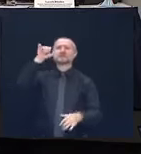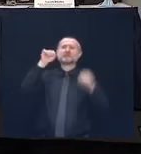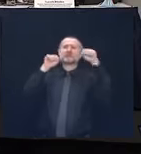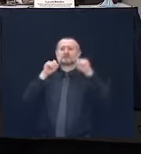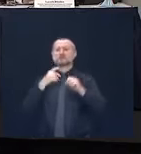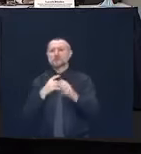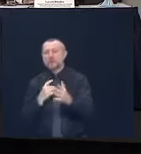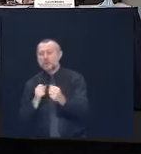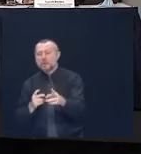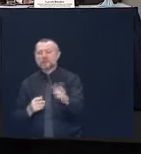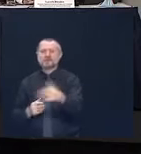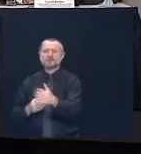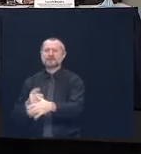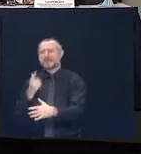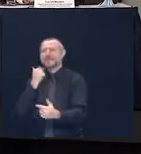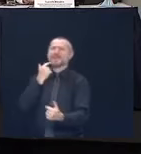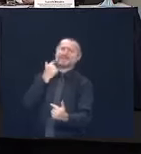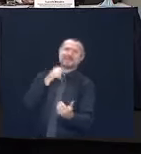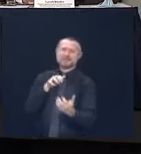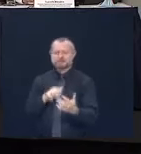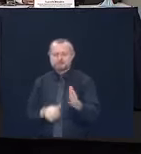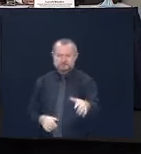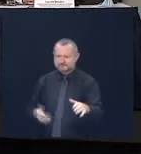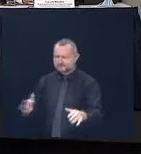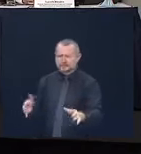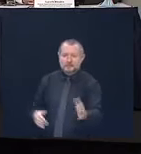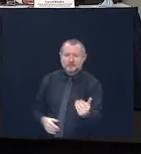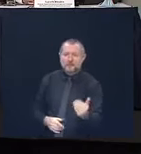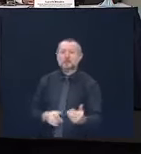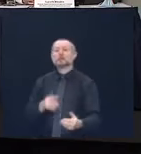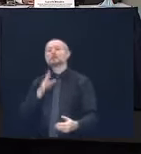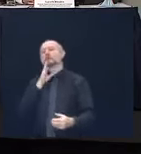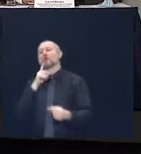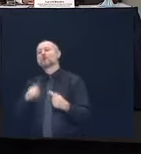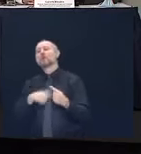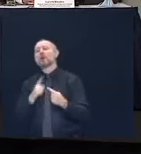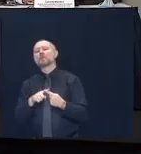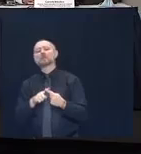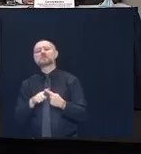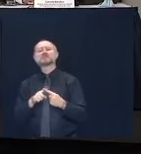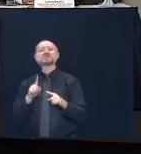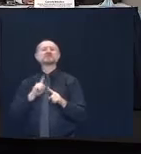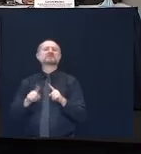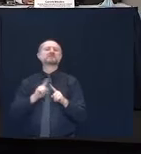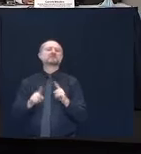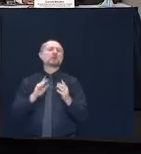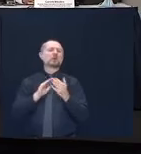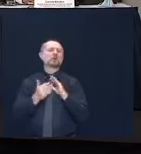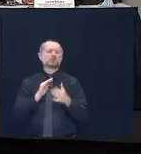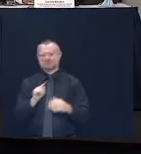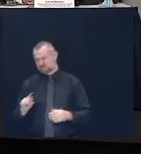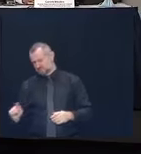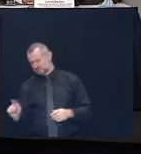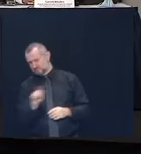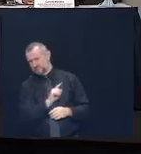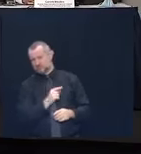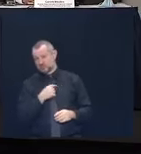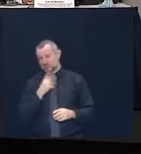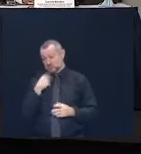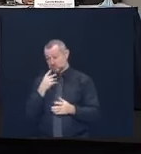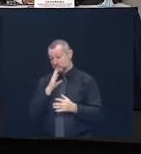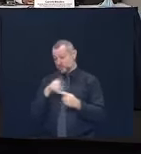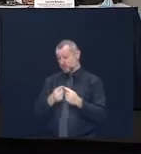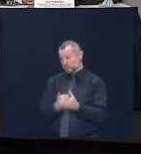you go. Go ahead. Speaking of individual communities, we've just seen that a few weeks ago there was a